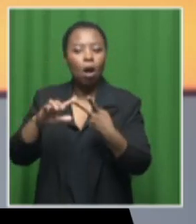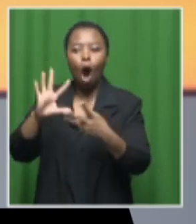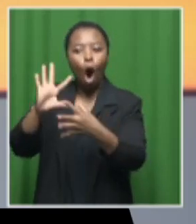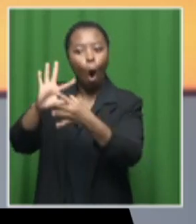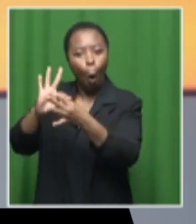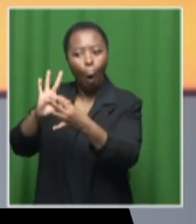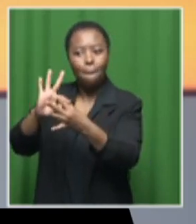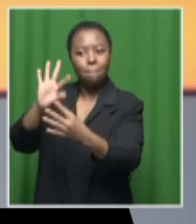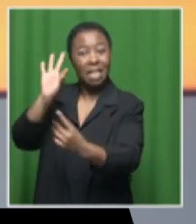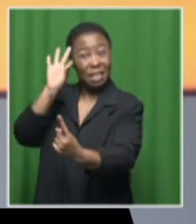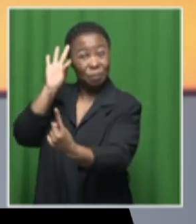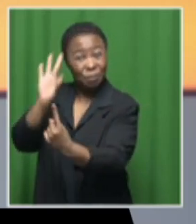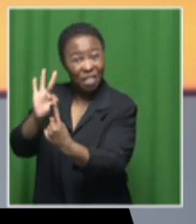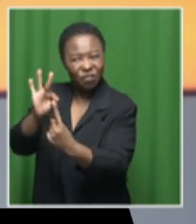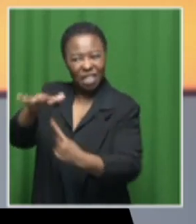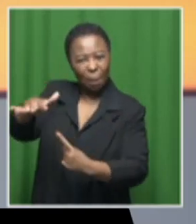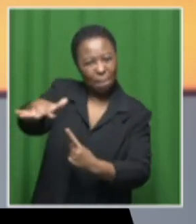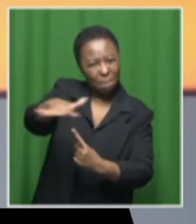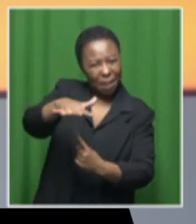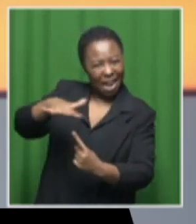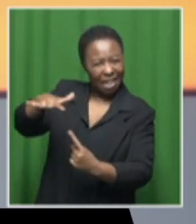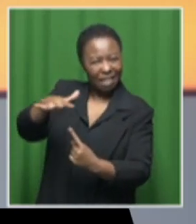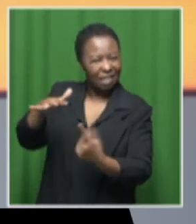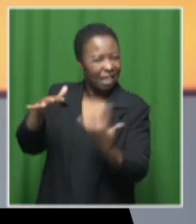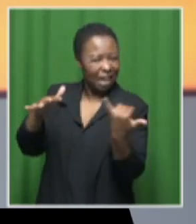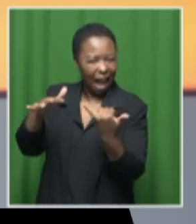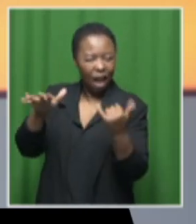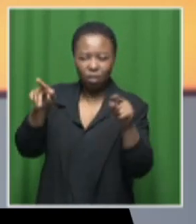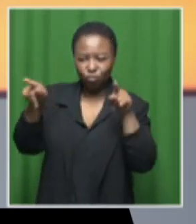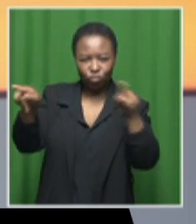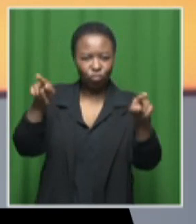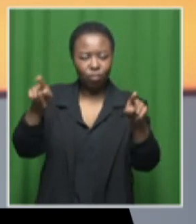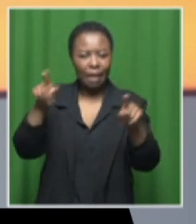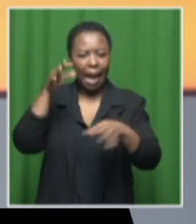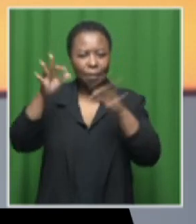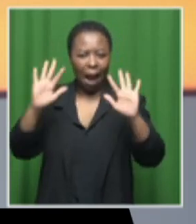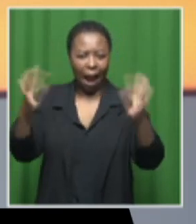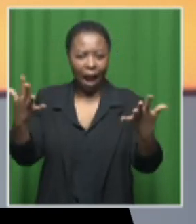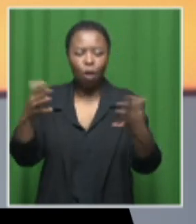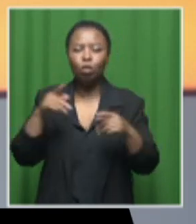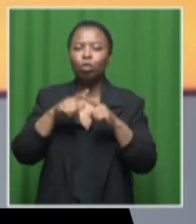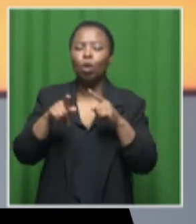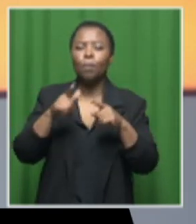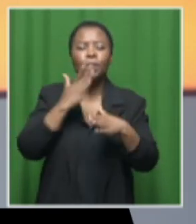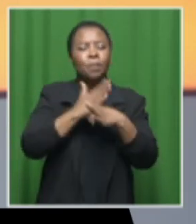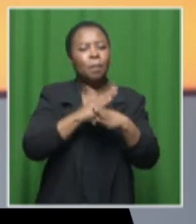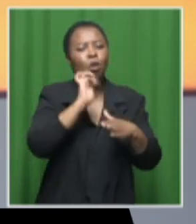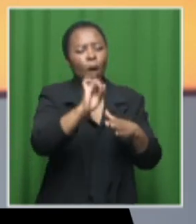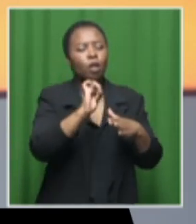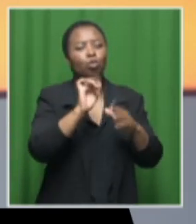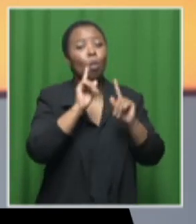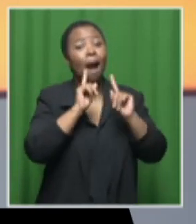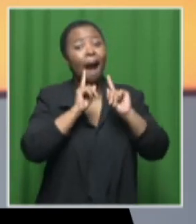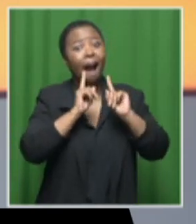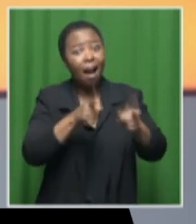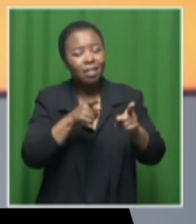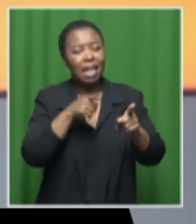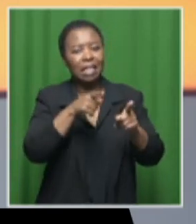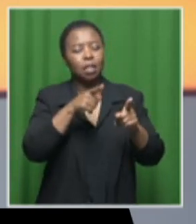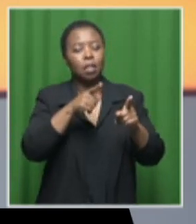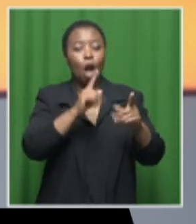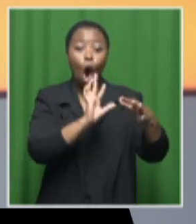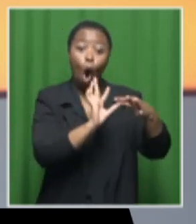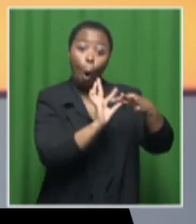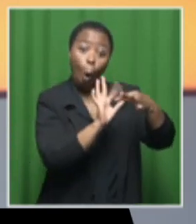actual place? The actual place. So how does your work then find expression in trying to answer that question, whether home is